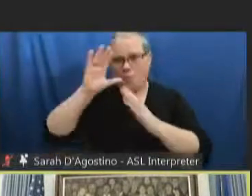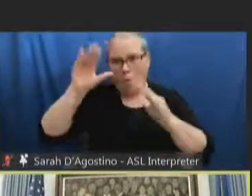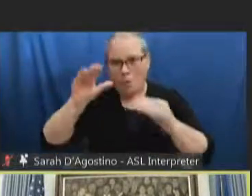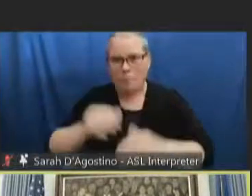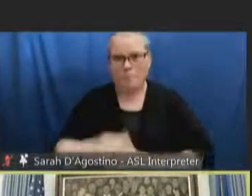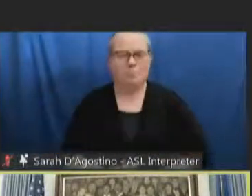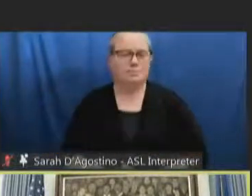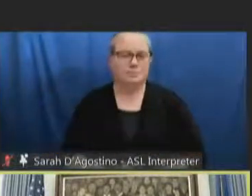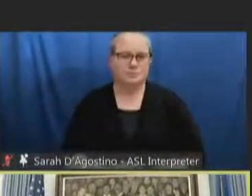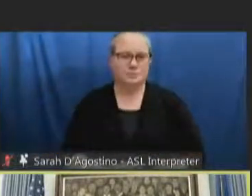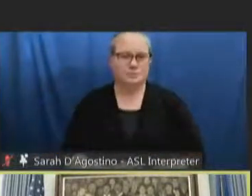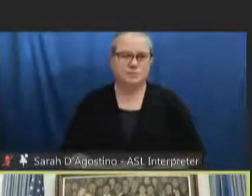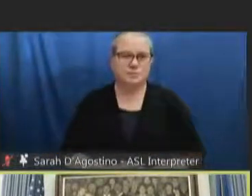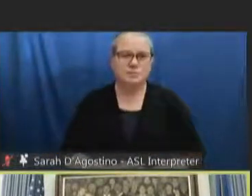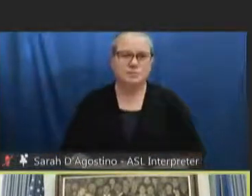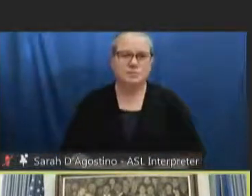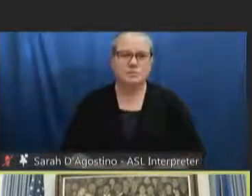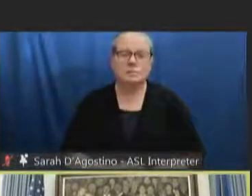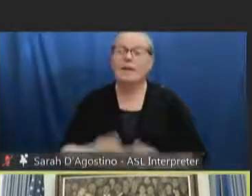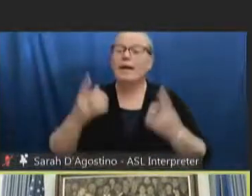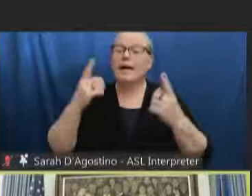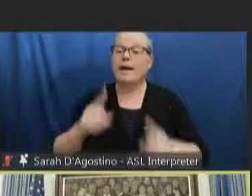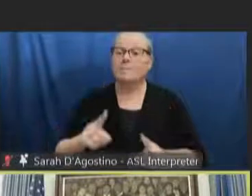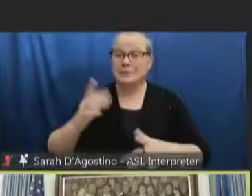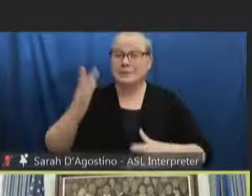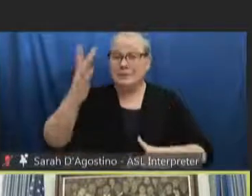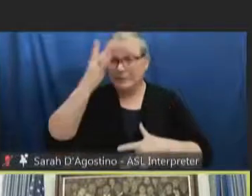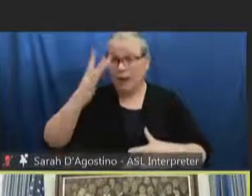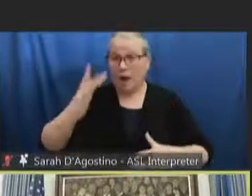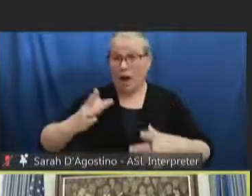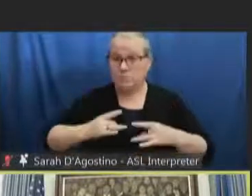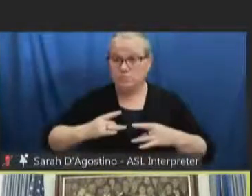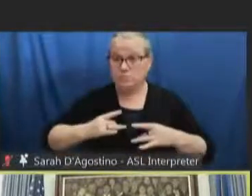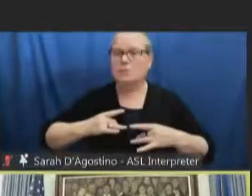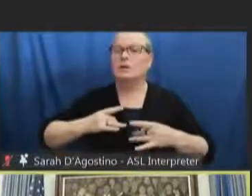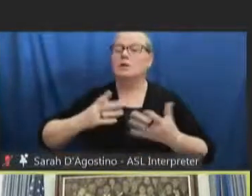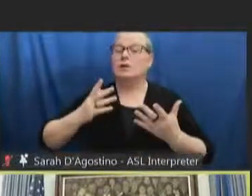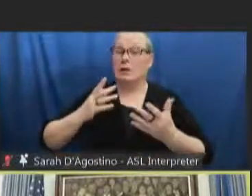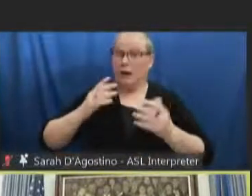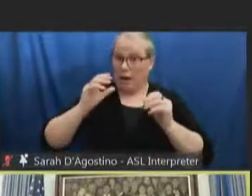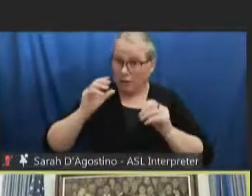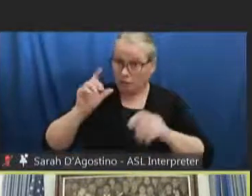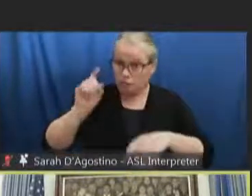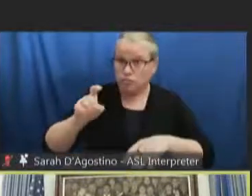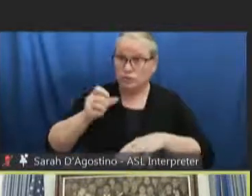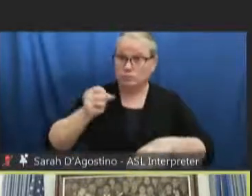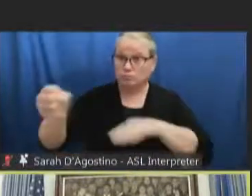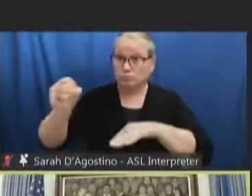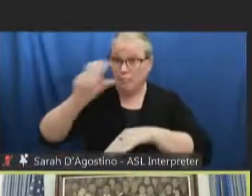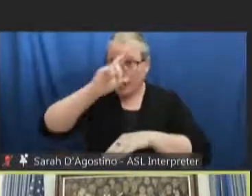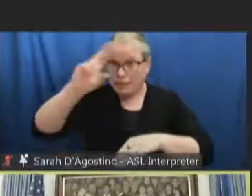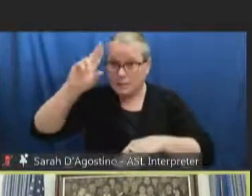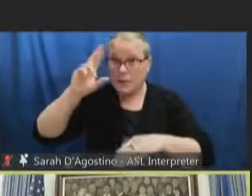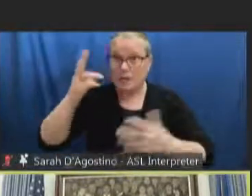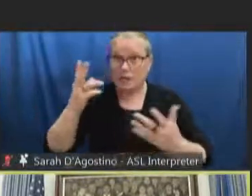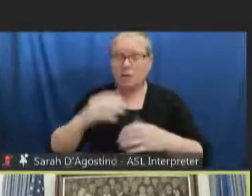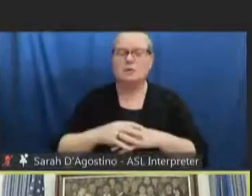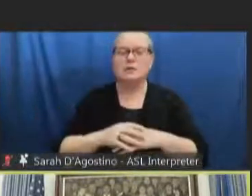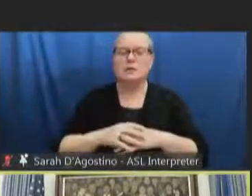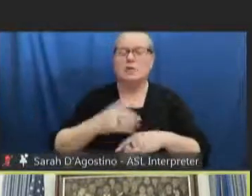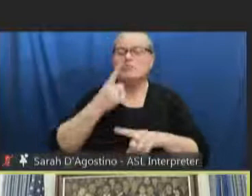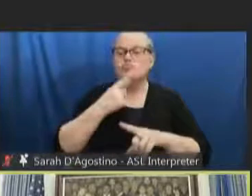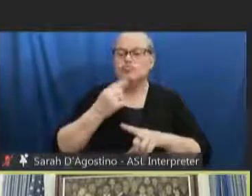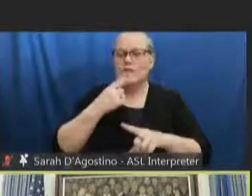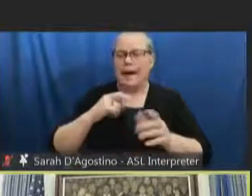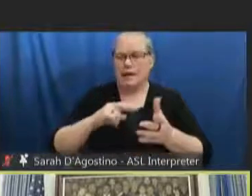just similar to the last chart. The red line, you're not fully vaccinated. The blue line, yes,